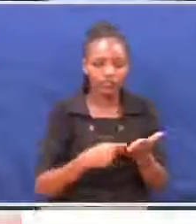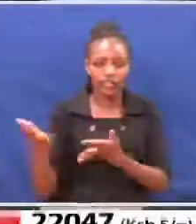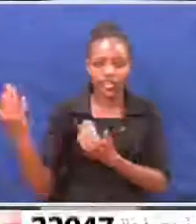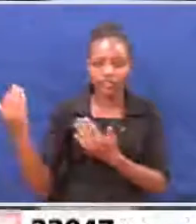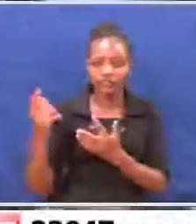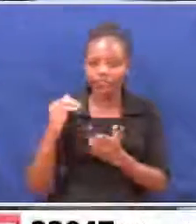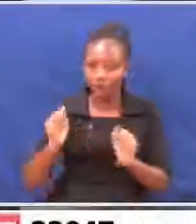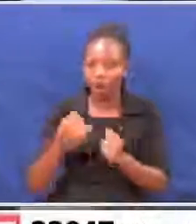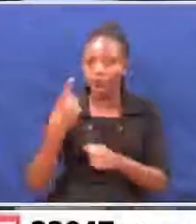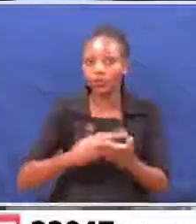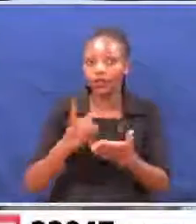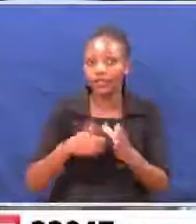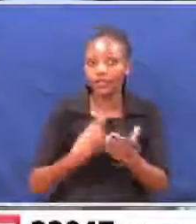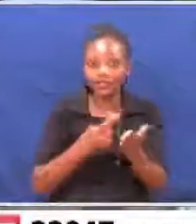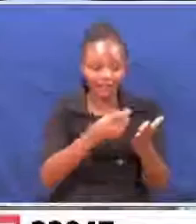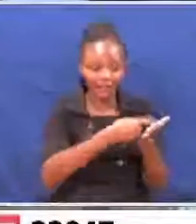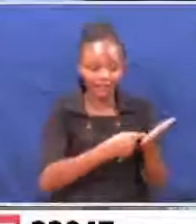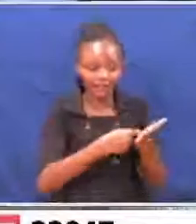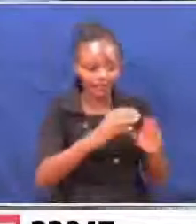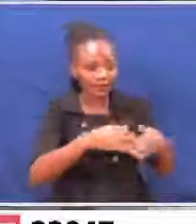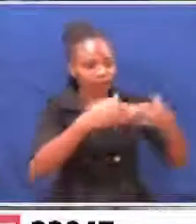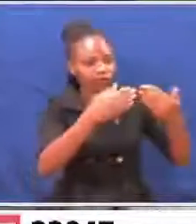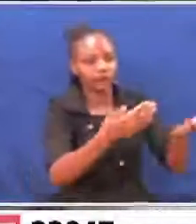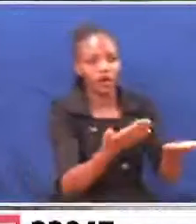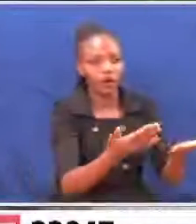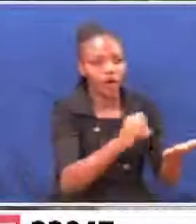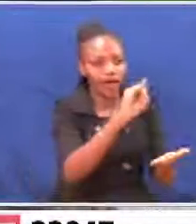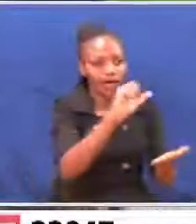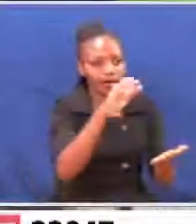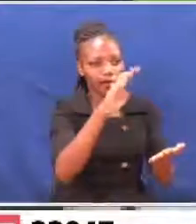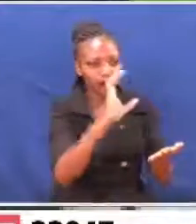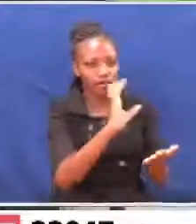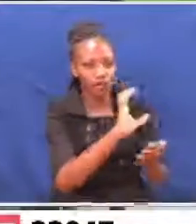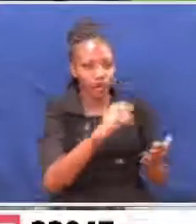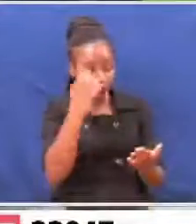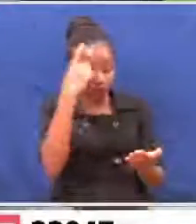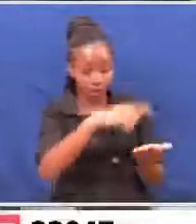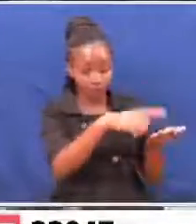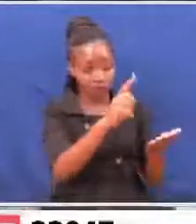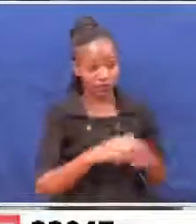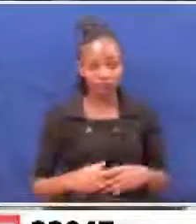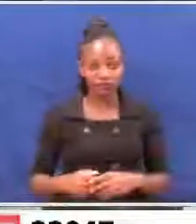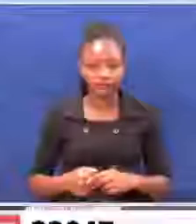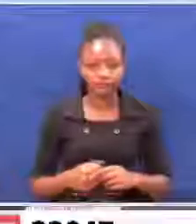for 1 week, the signatures will be presented to the IEBC for verification.